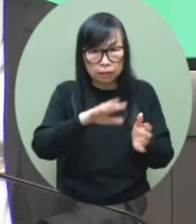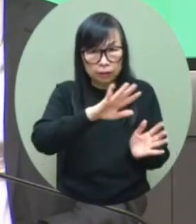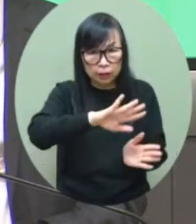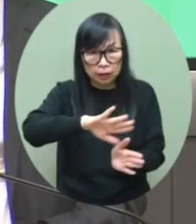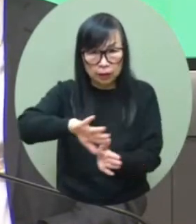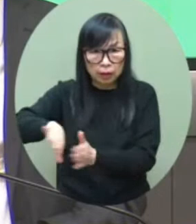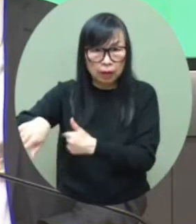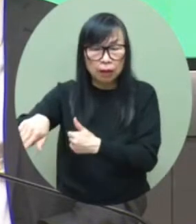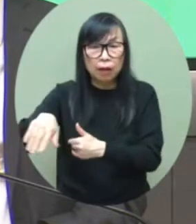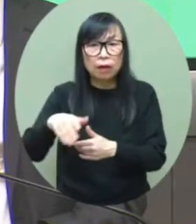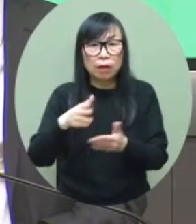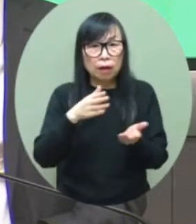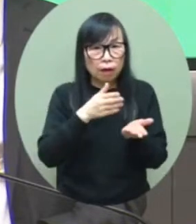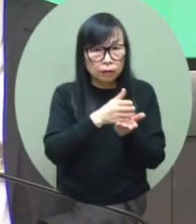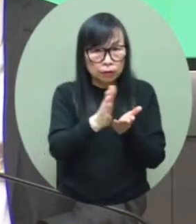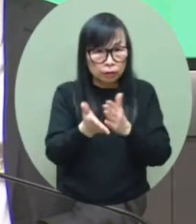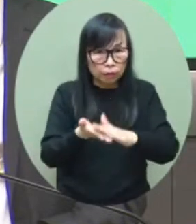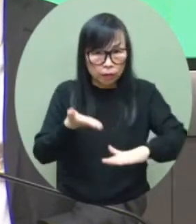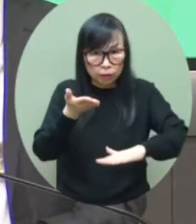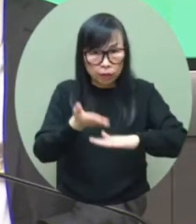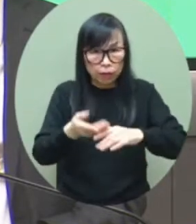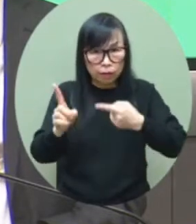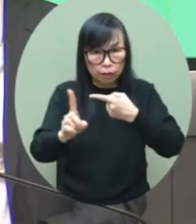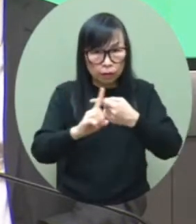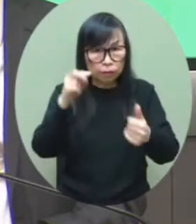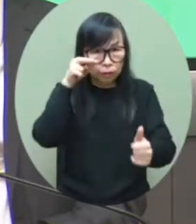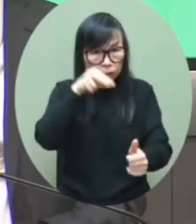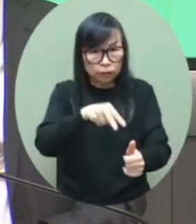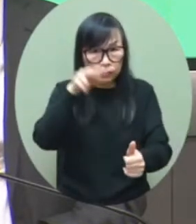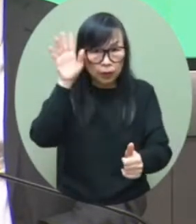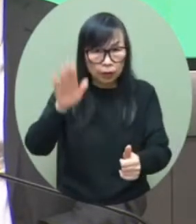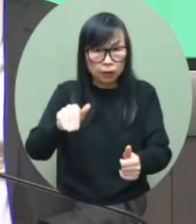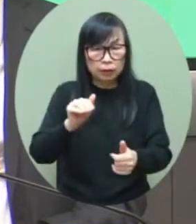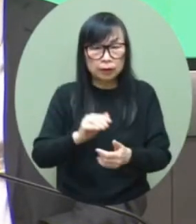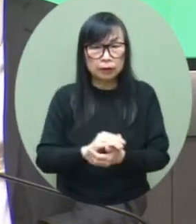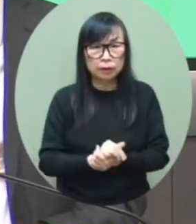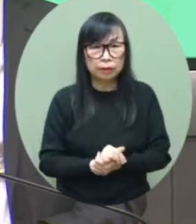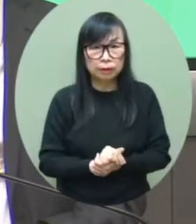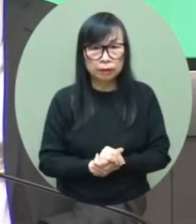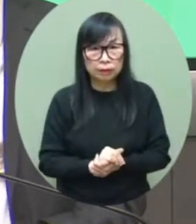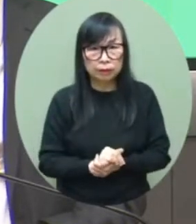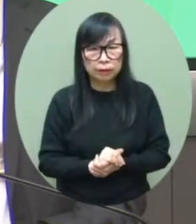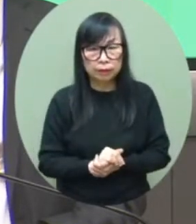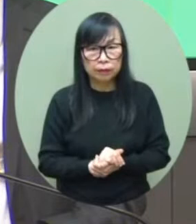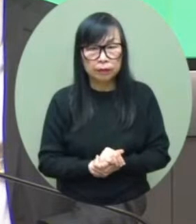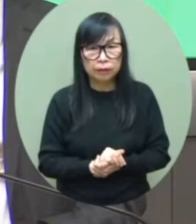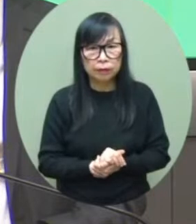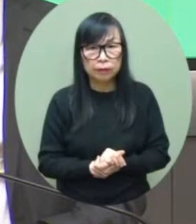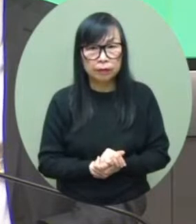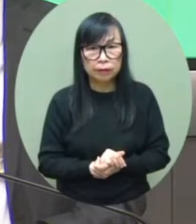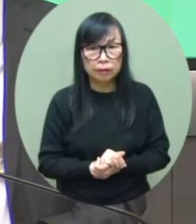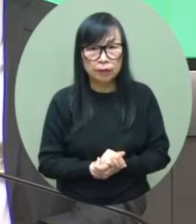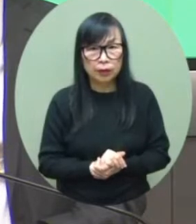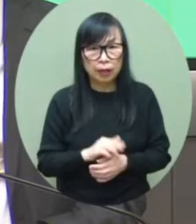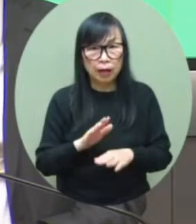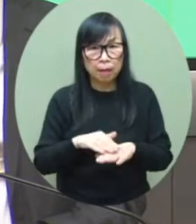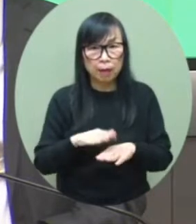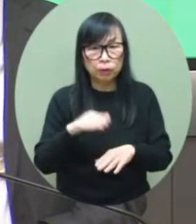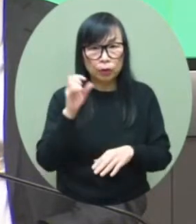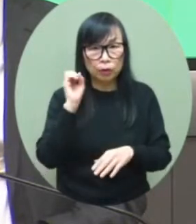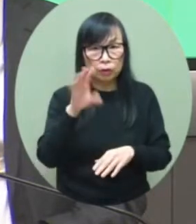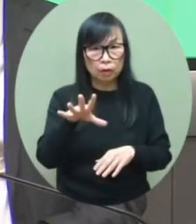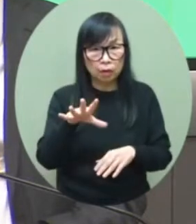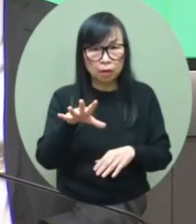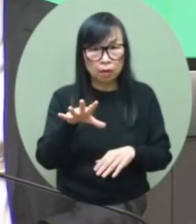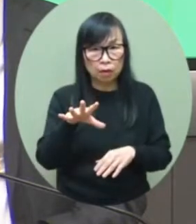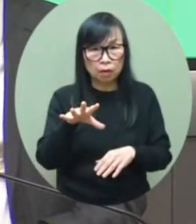resumption of cross-border travel because we want to respond to the aspirations of most people in the community. And also, we are moving in a